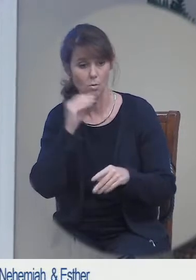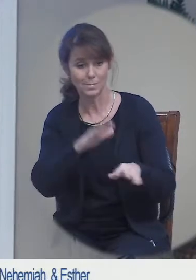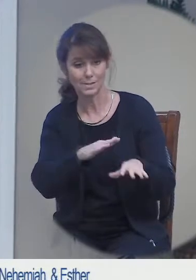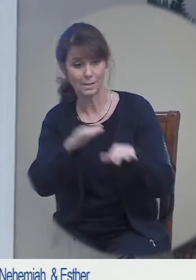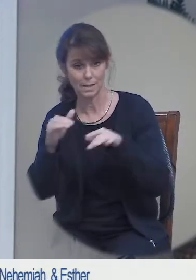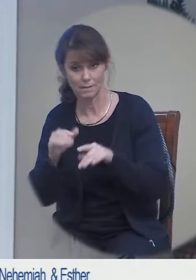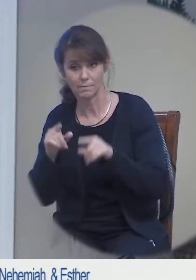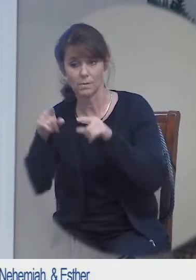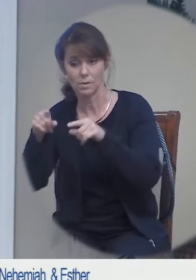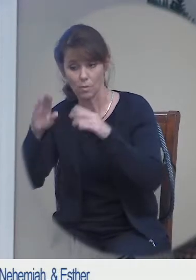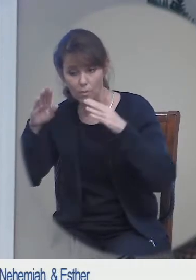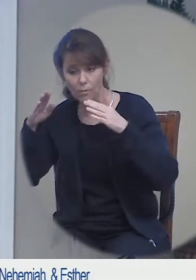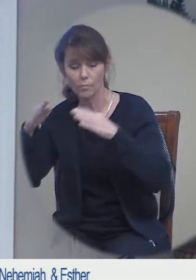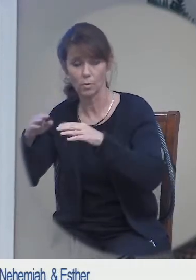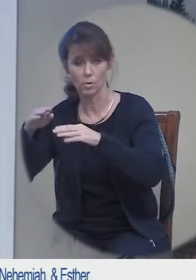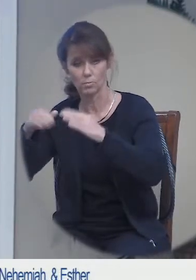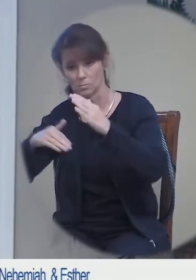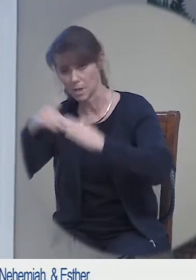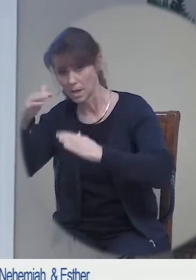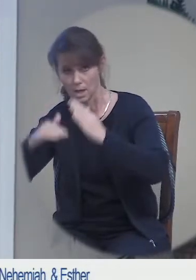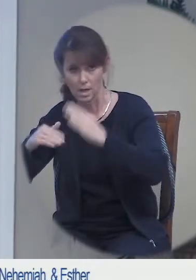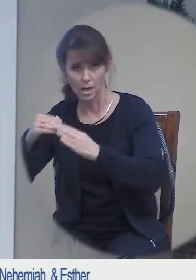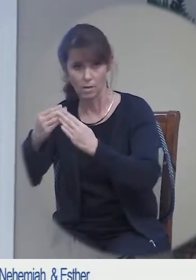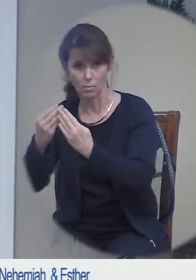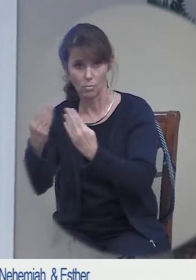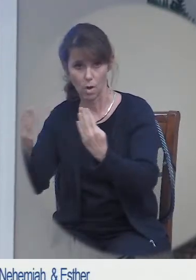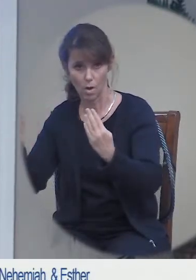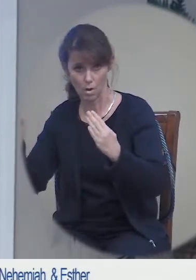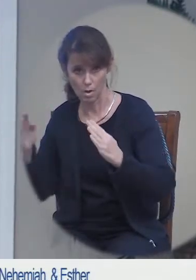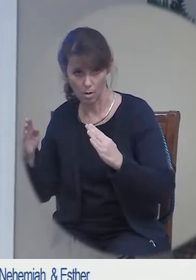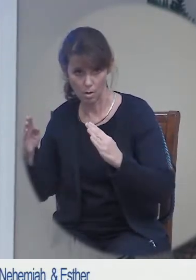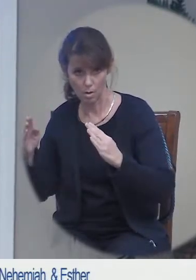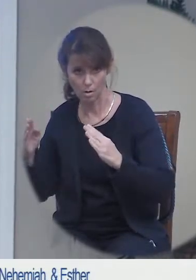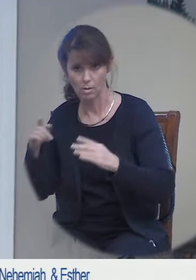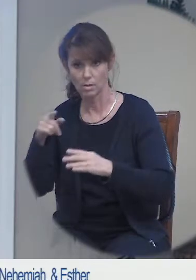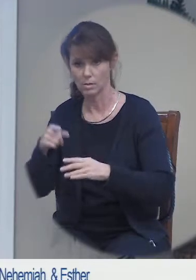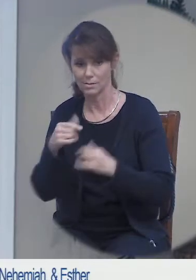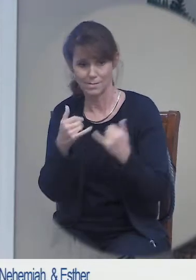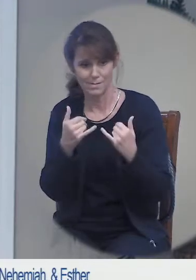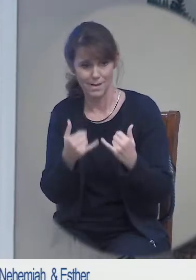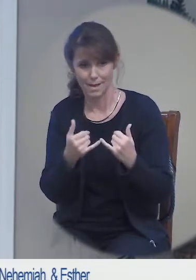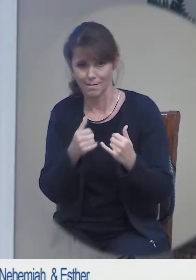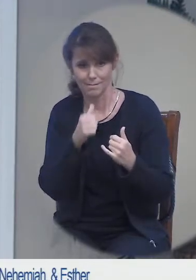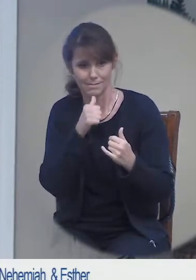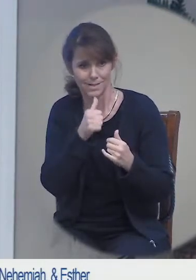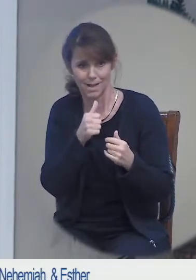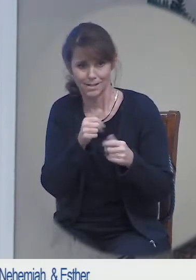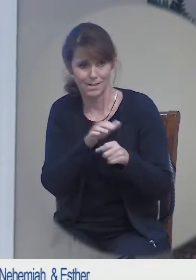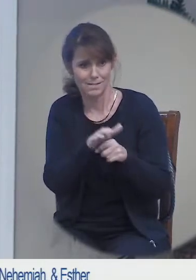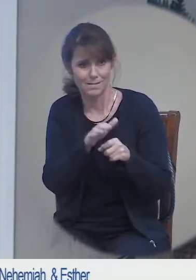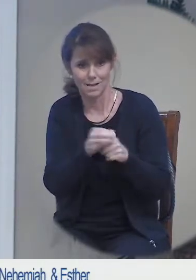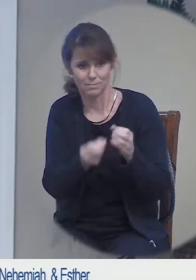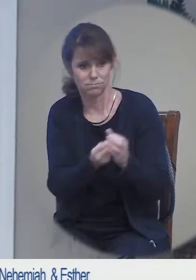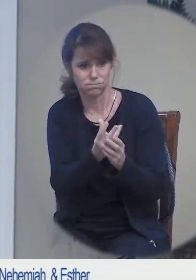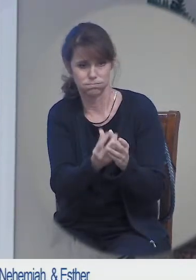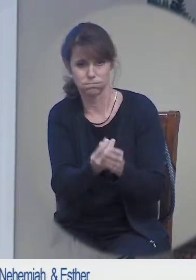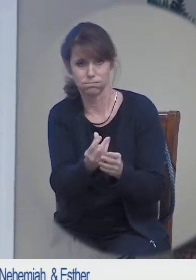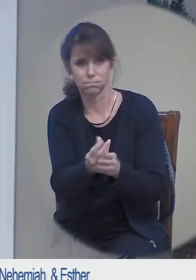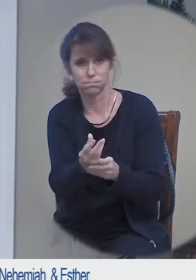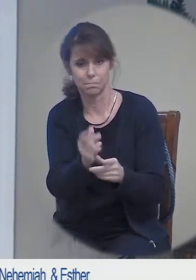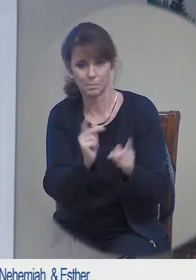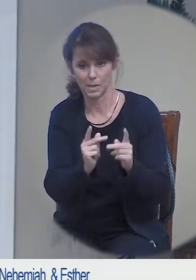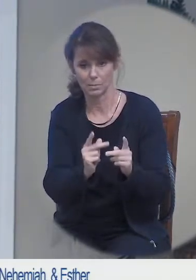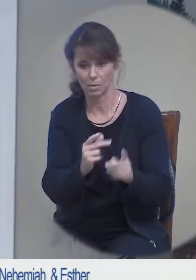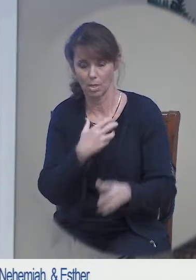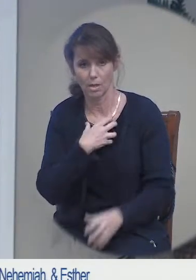3, verse 2, first of all, that some of the larger families who seemed to be involved in the building, they